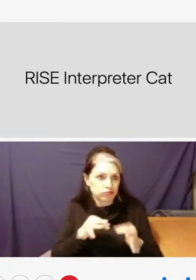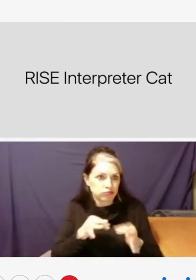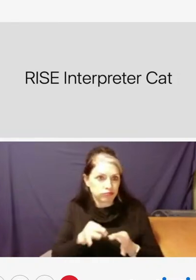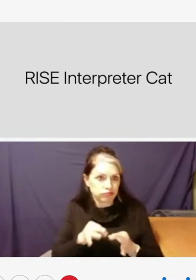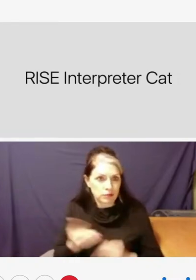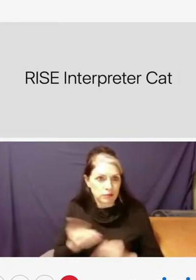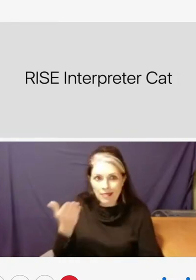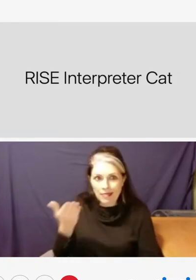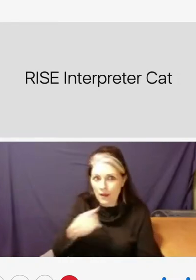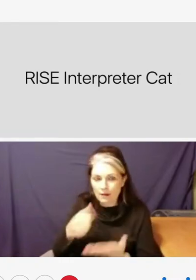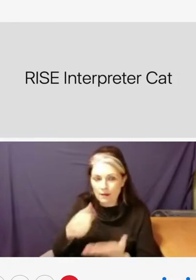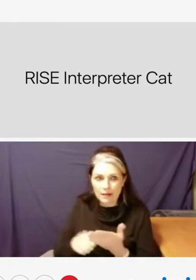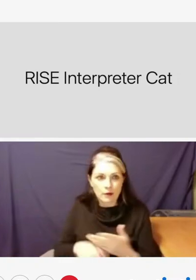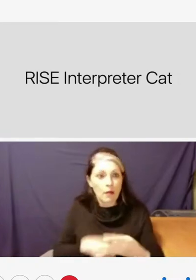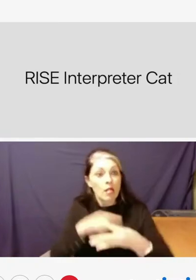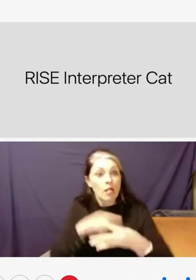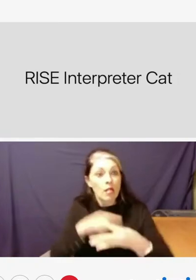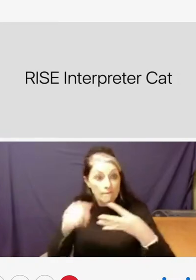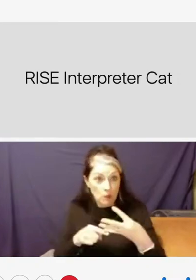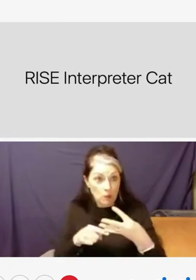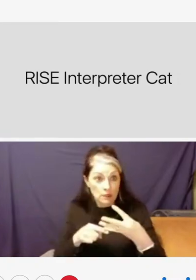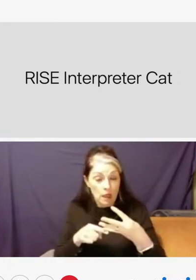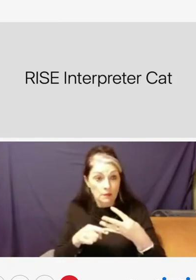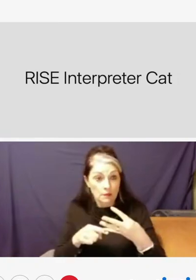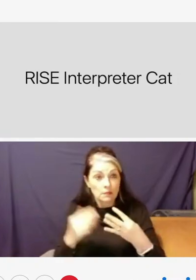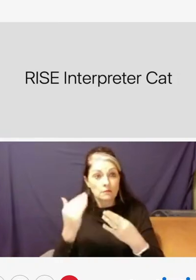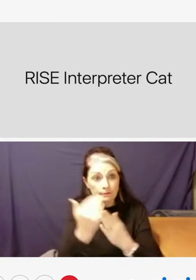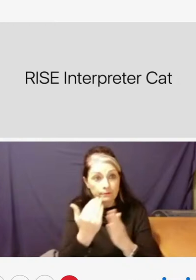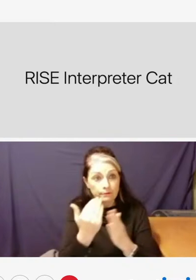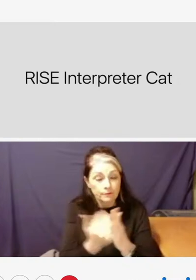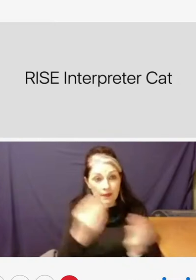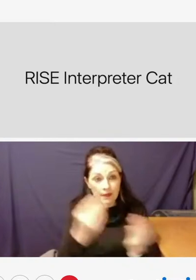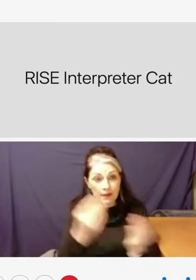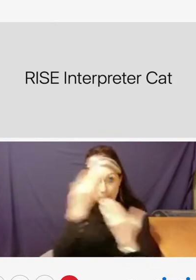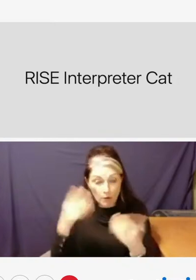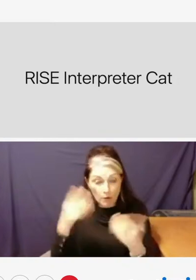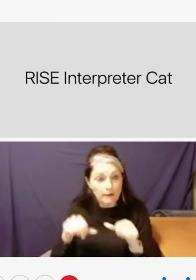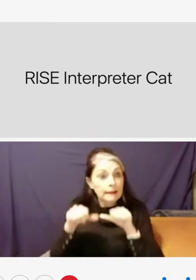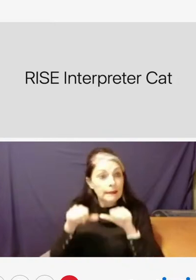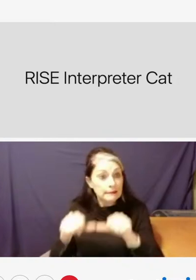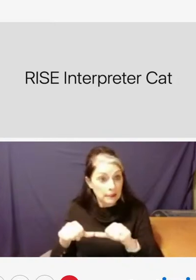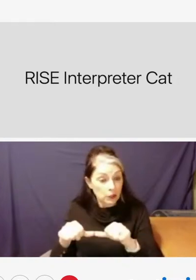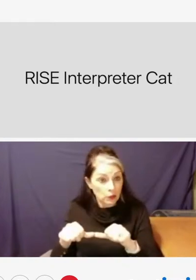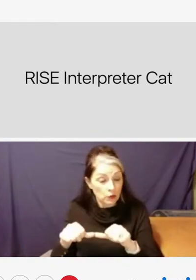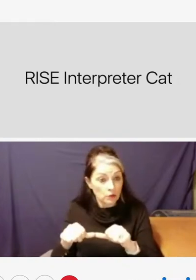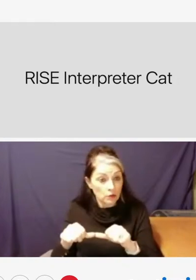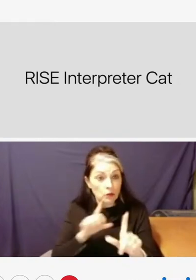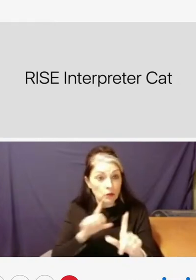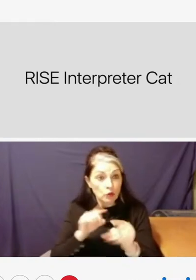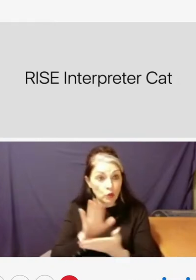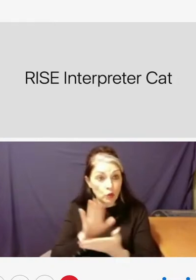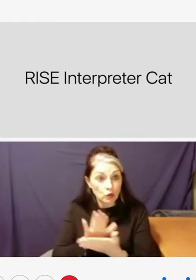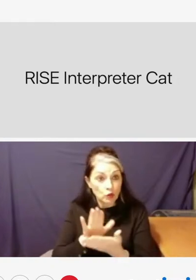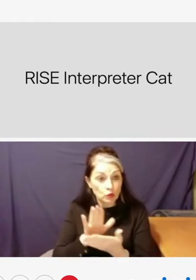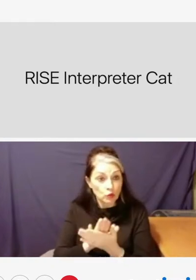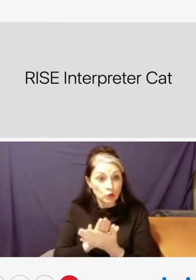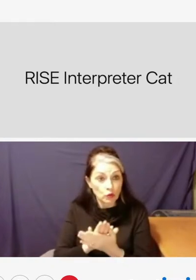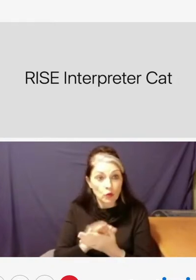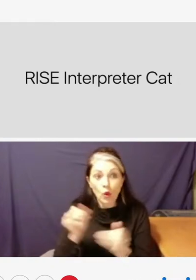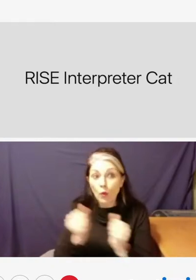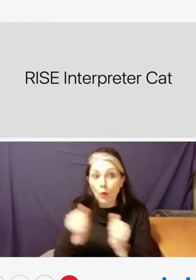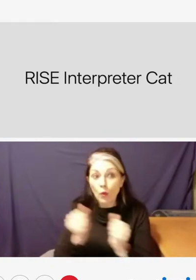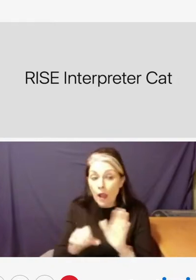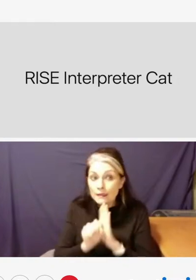steps of uh you know informing them that they can continue to attend class as long as there's no symptoms or they're not